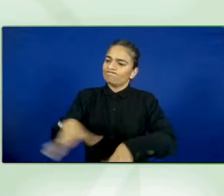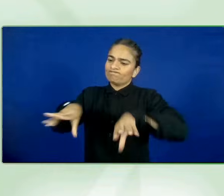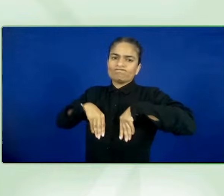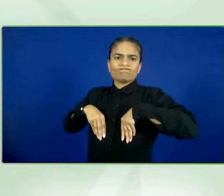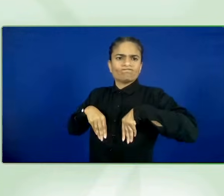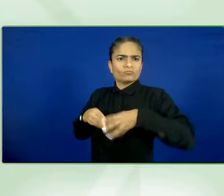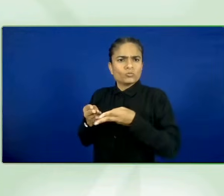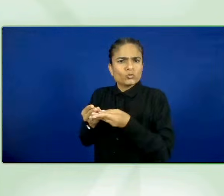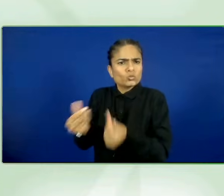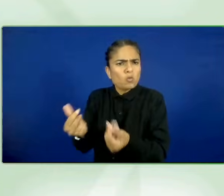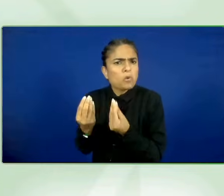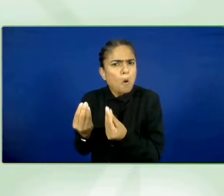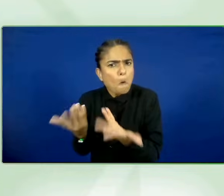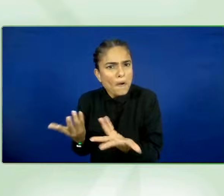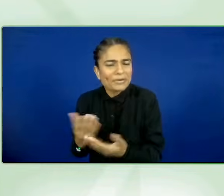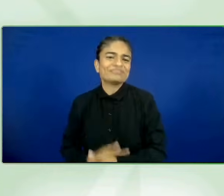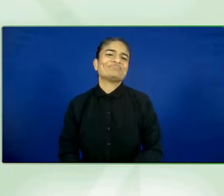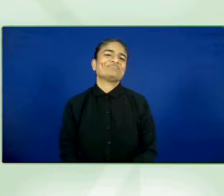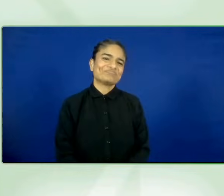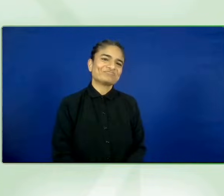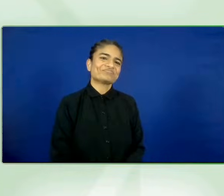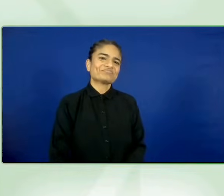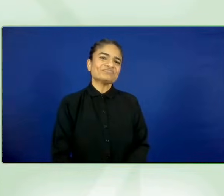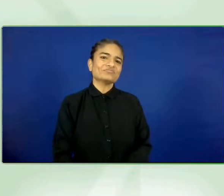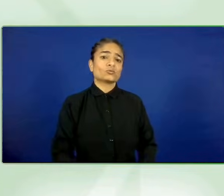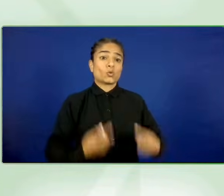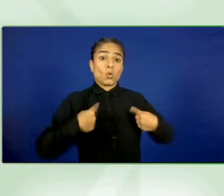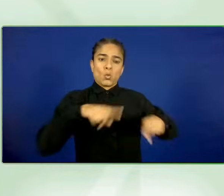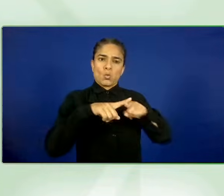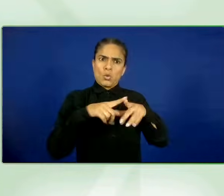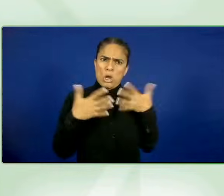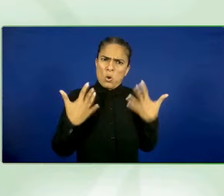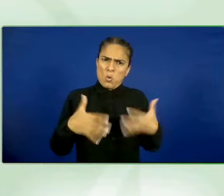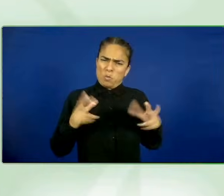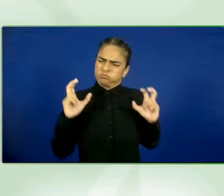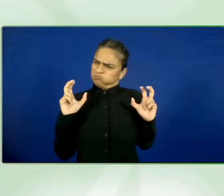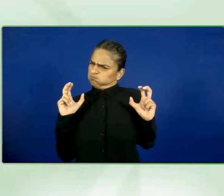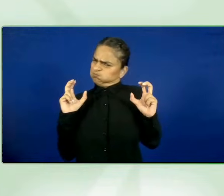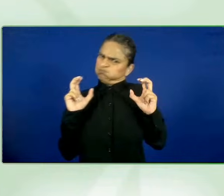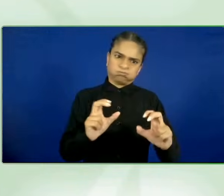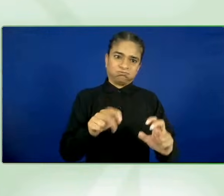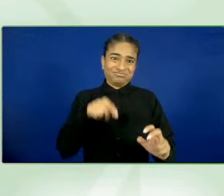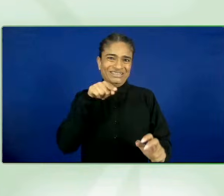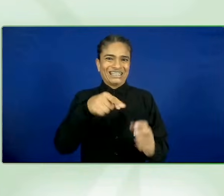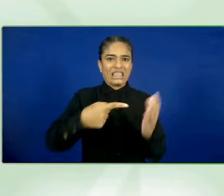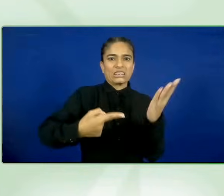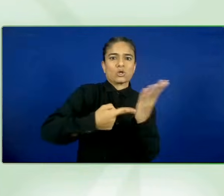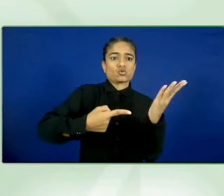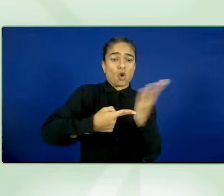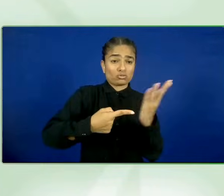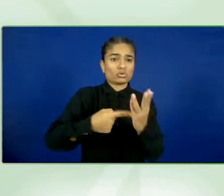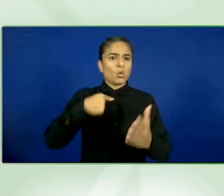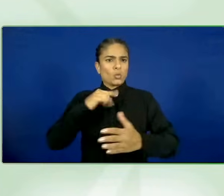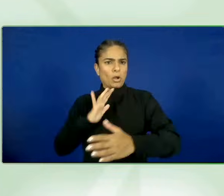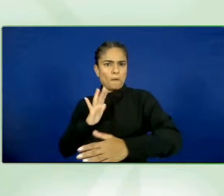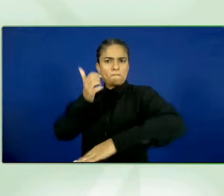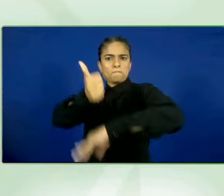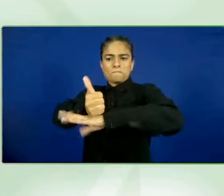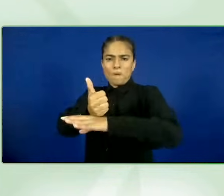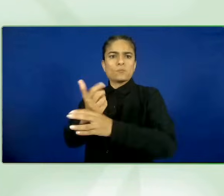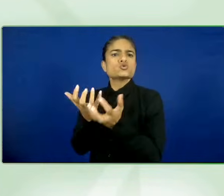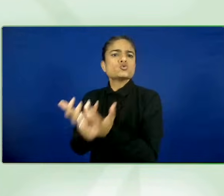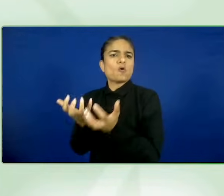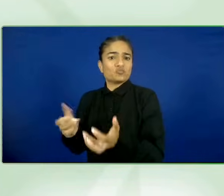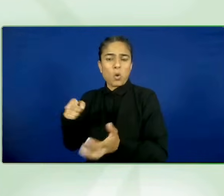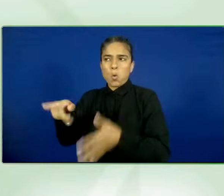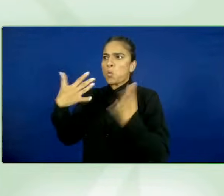heavily invested in the technology. We have created softwares in-house that's helping my team identify the gaps